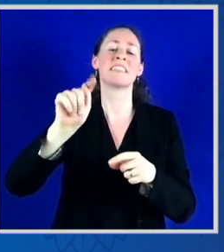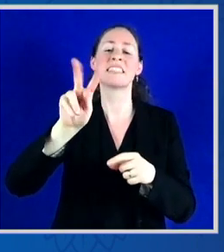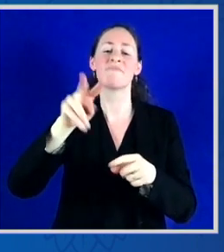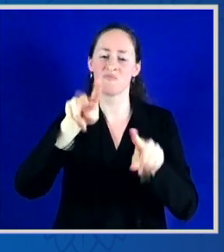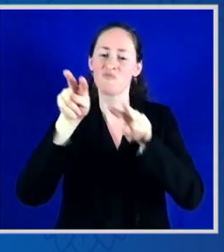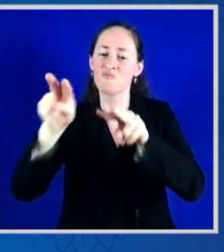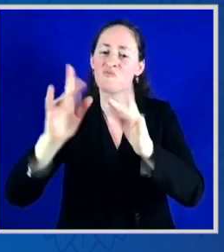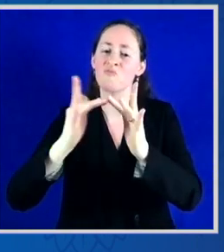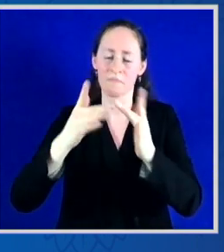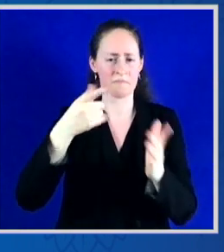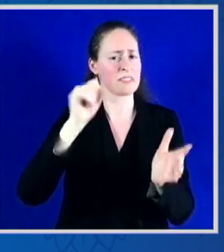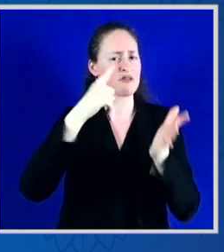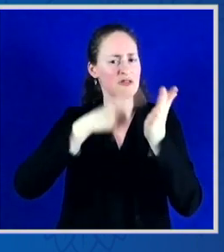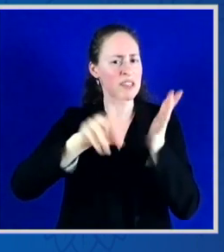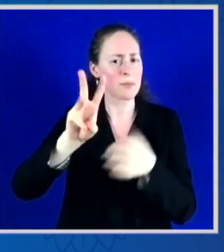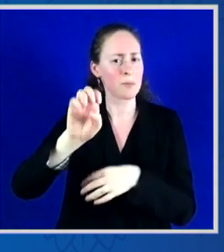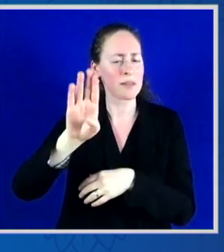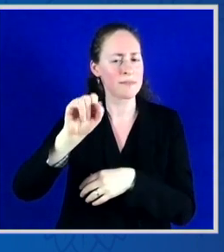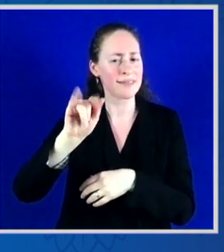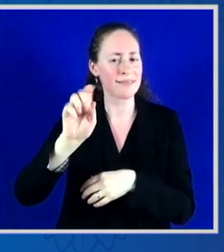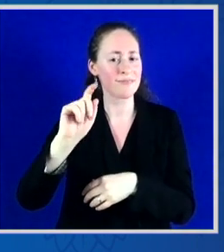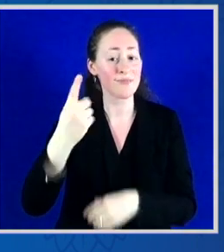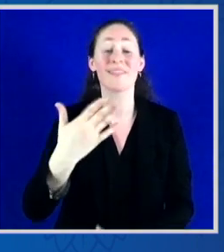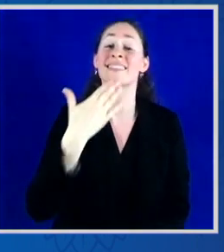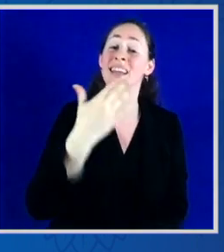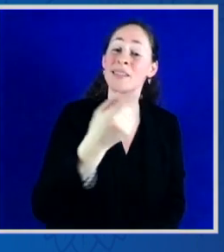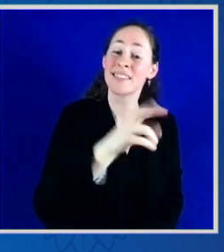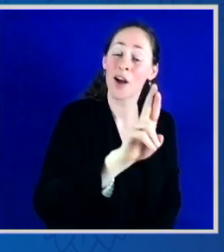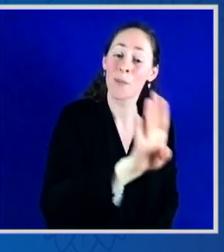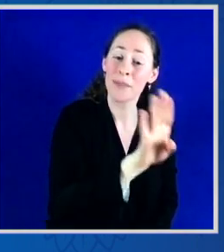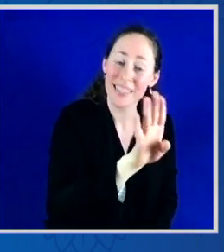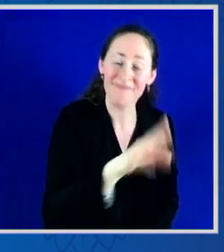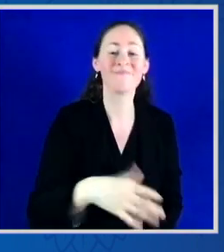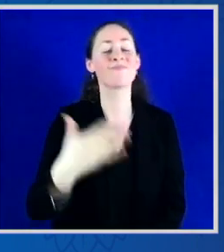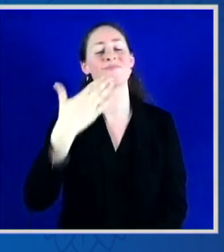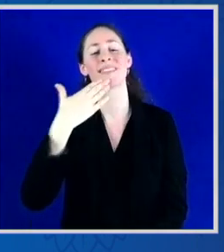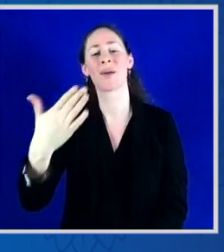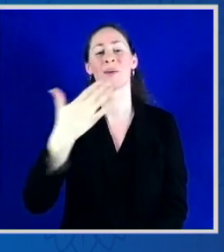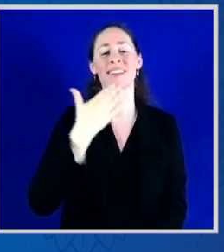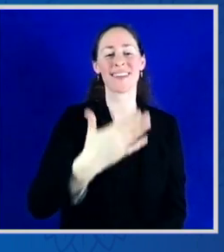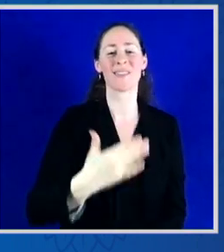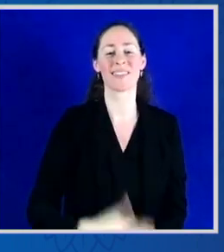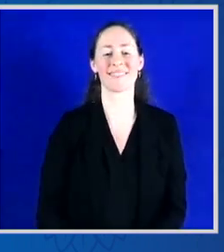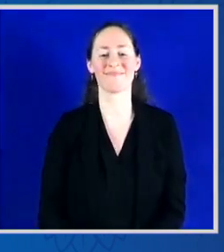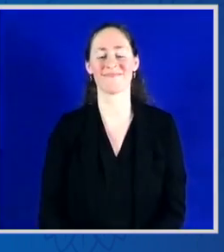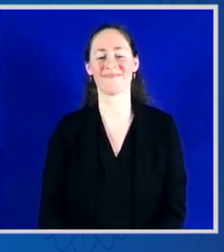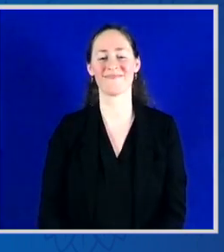Thank you, Dr. B. Thank you, everyone. Thank you. And goodbye. Bye-bye.